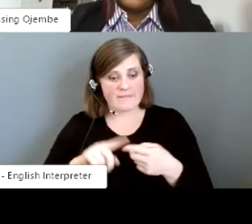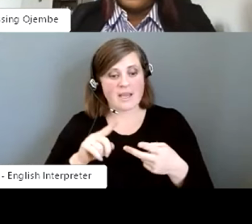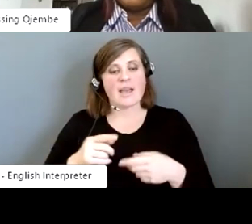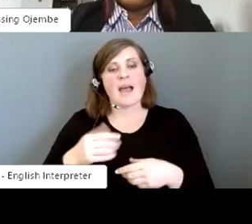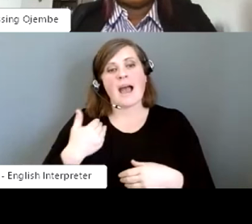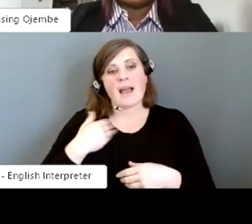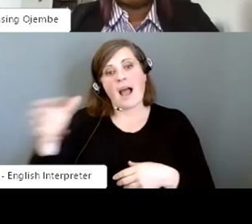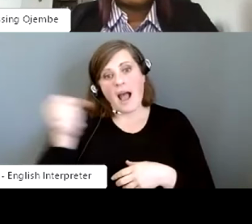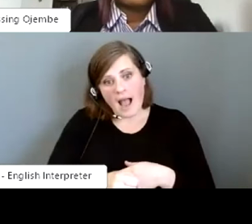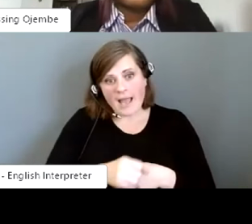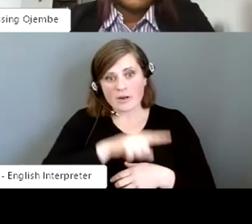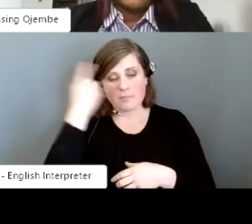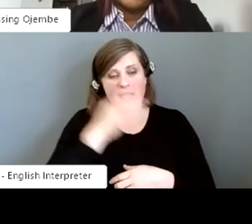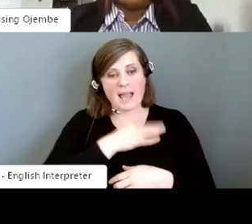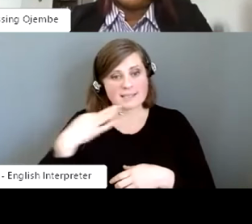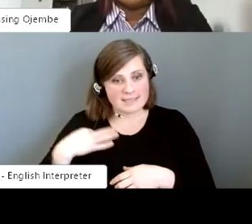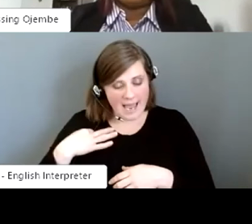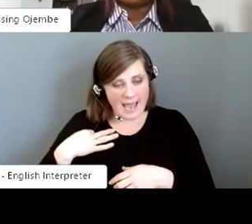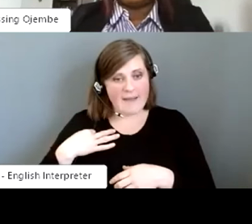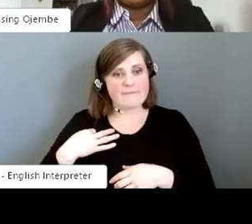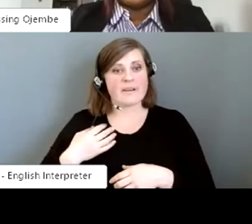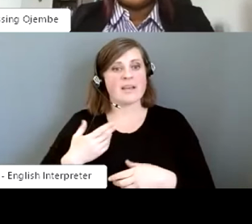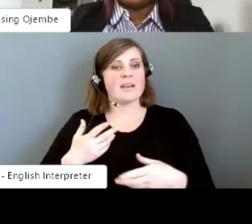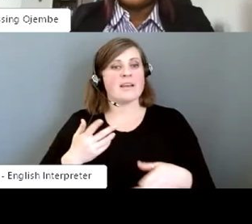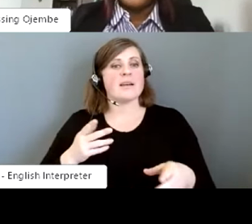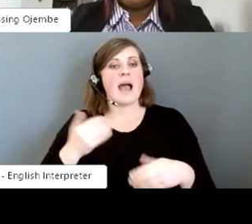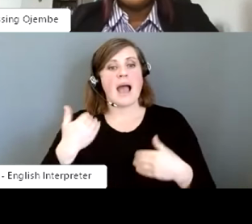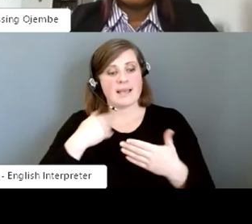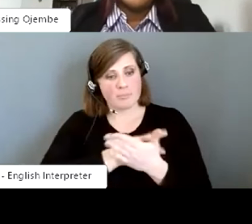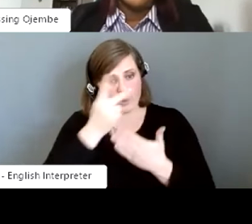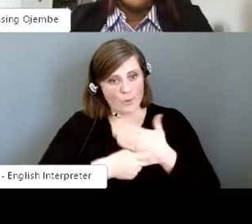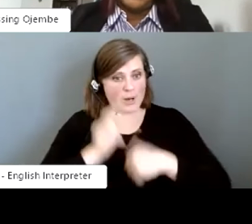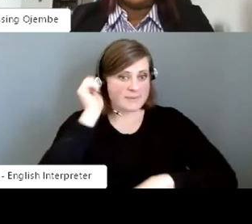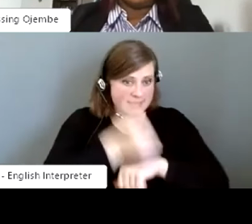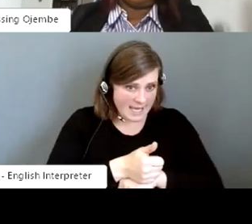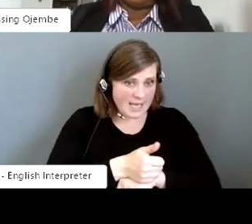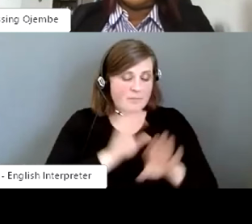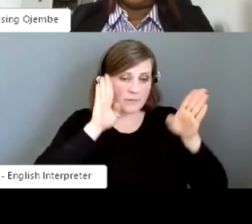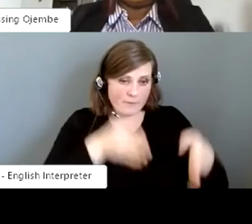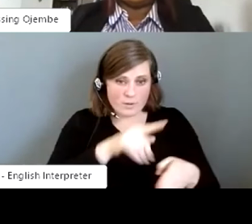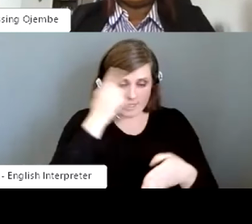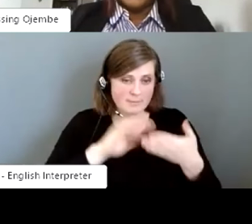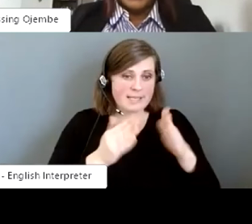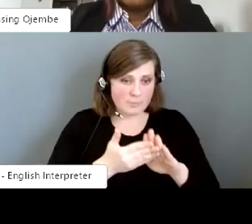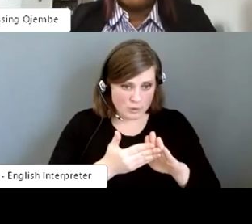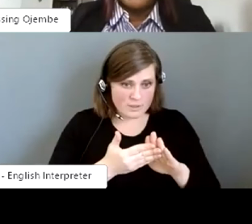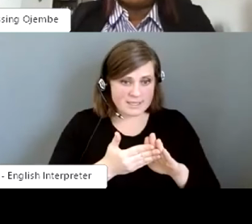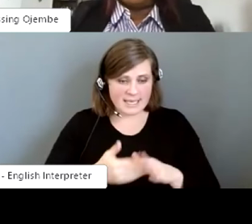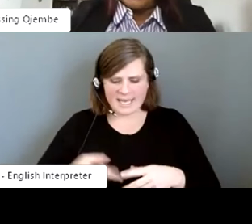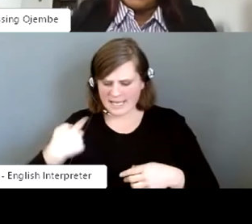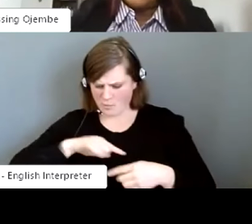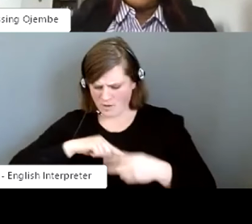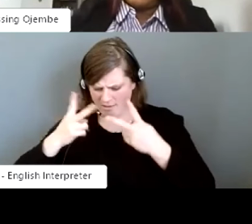staff, investing in programs that will empower the Black community, and being critical and self-reflective on how